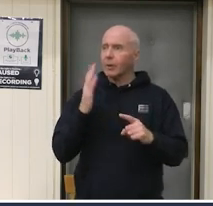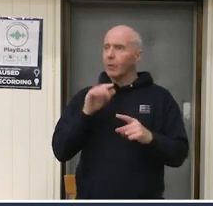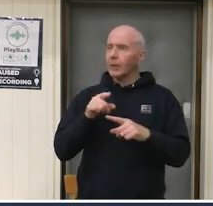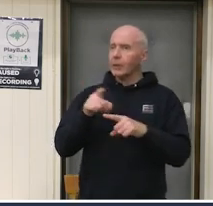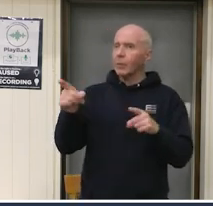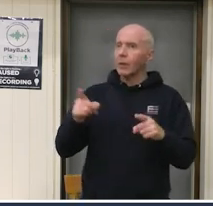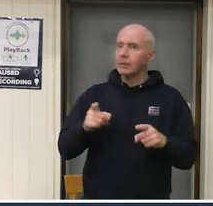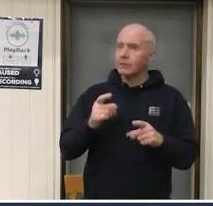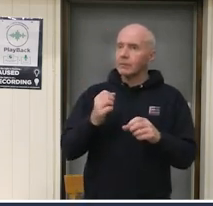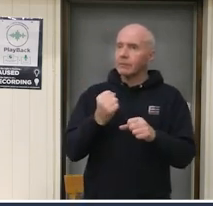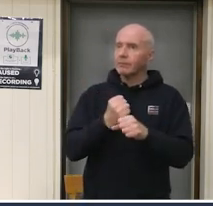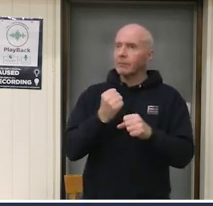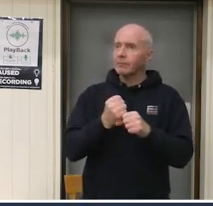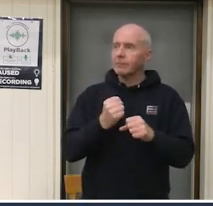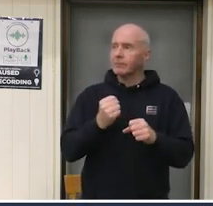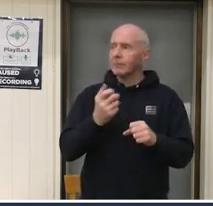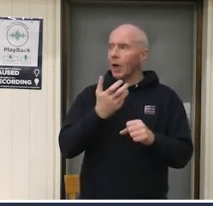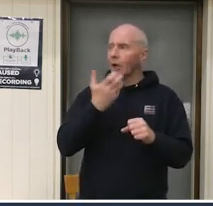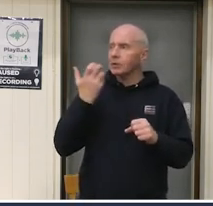something hot pretty quick?